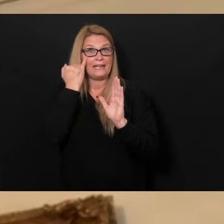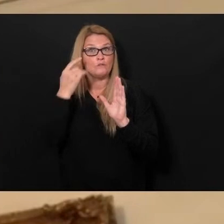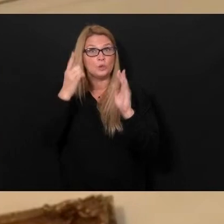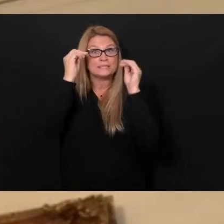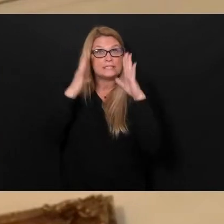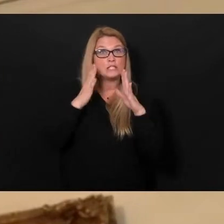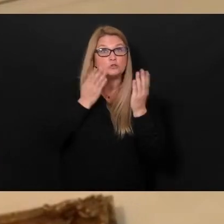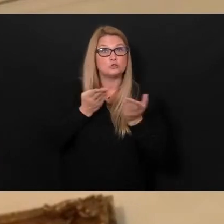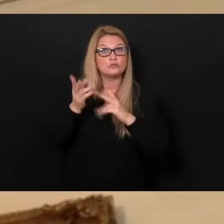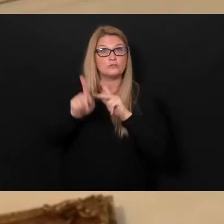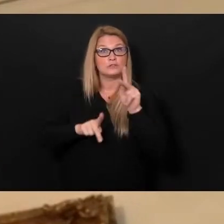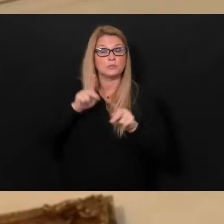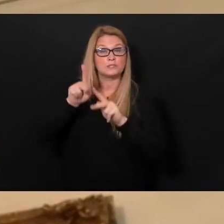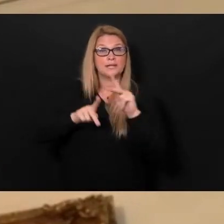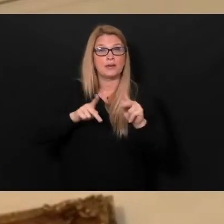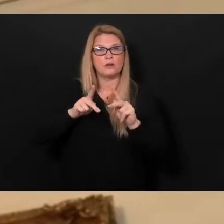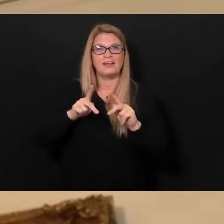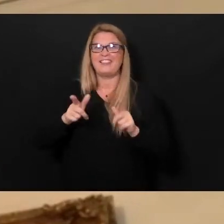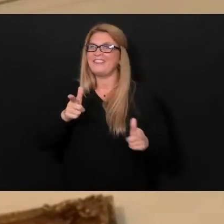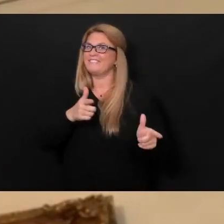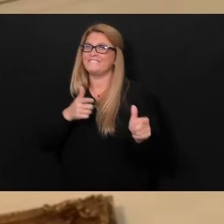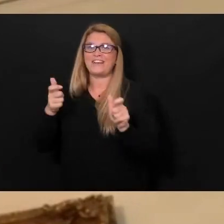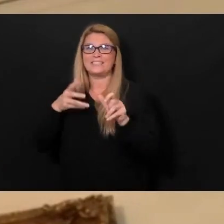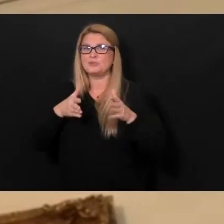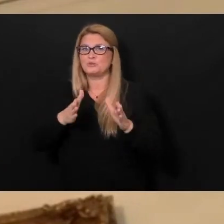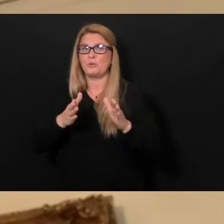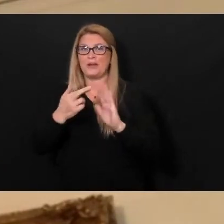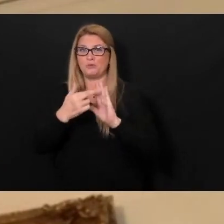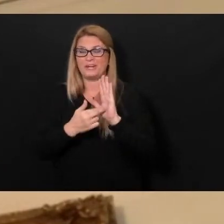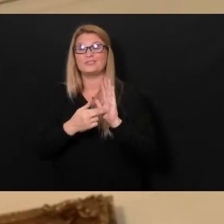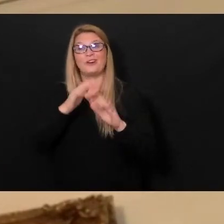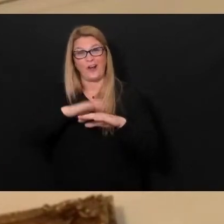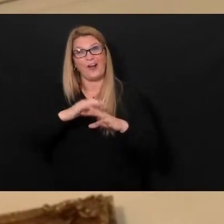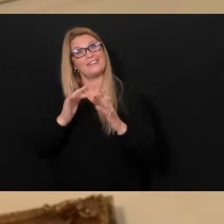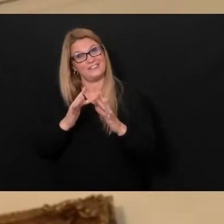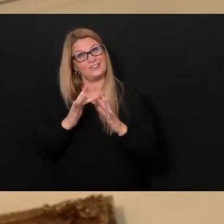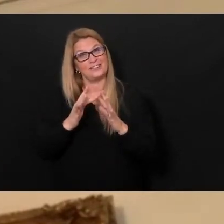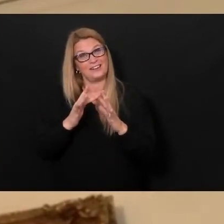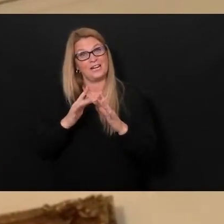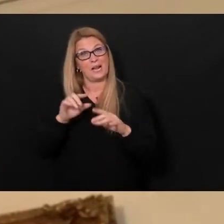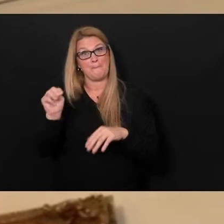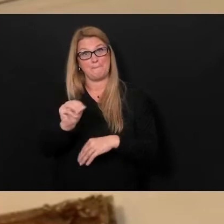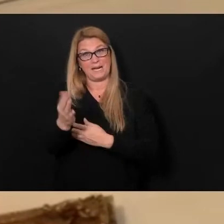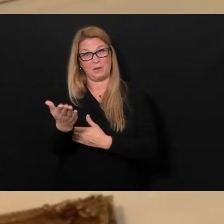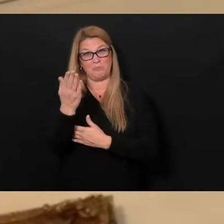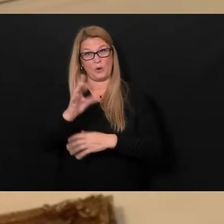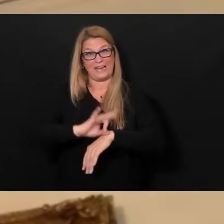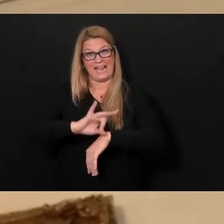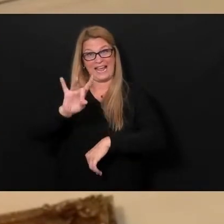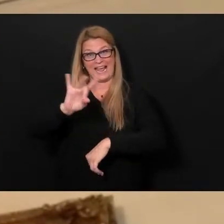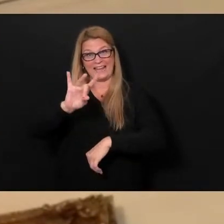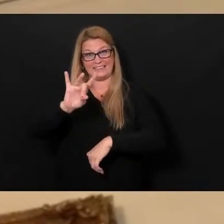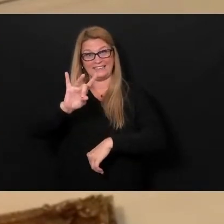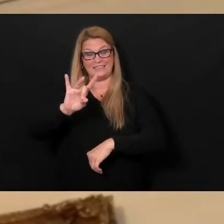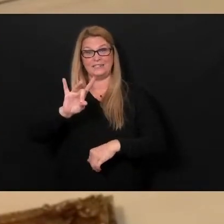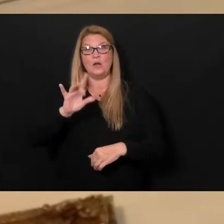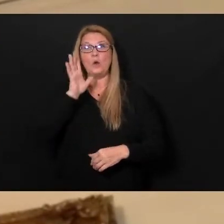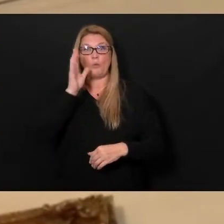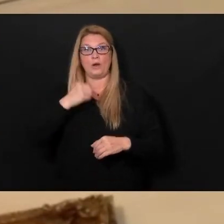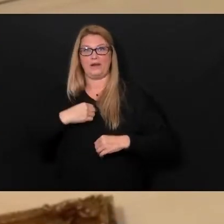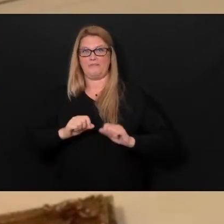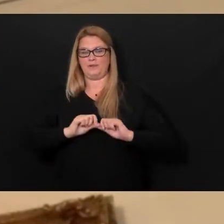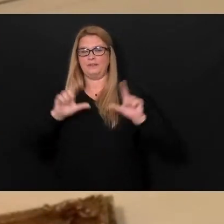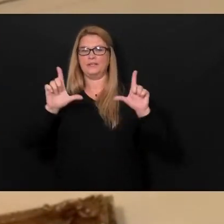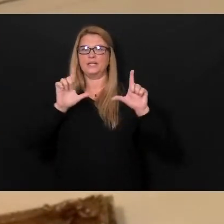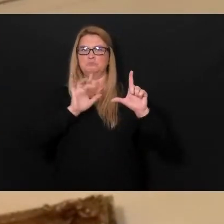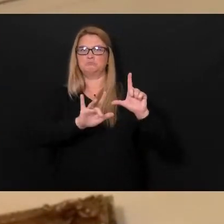to register into this system is online, or will be online beginning Monday morning at 8 a.m. There will be a link. The information and the